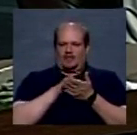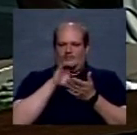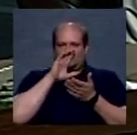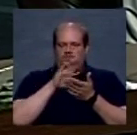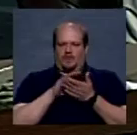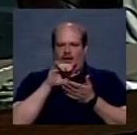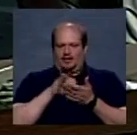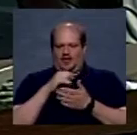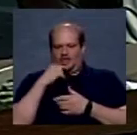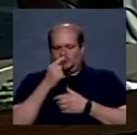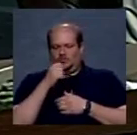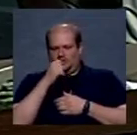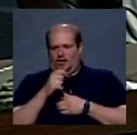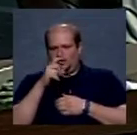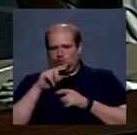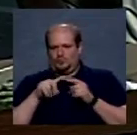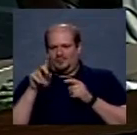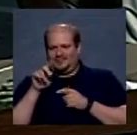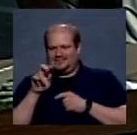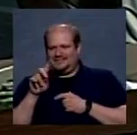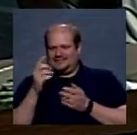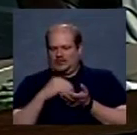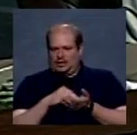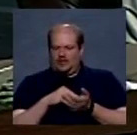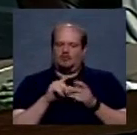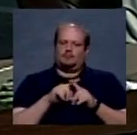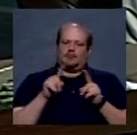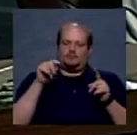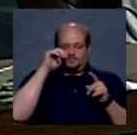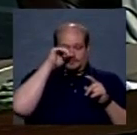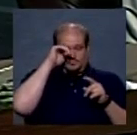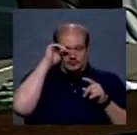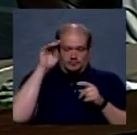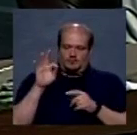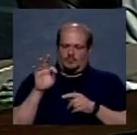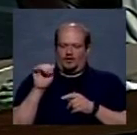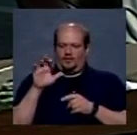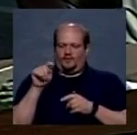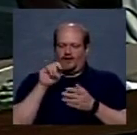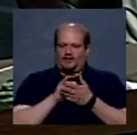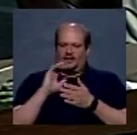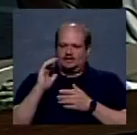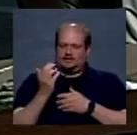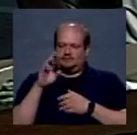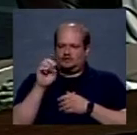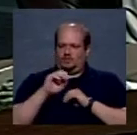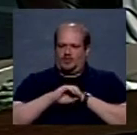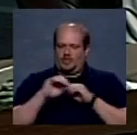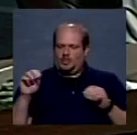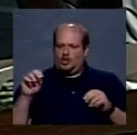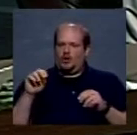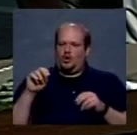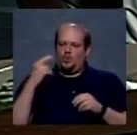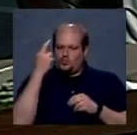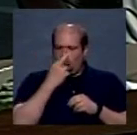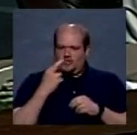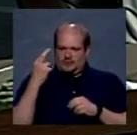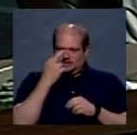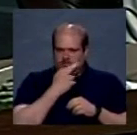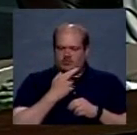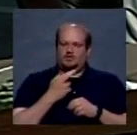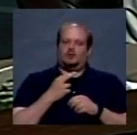told him you wouldn't do it, and then you did it again. But the fact that there seems to be no rhyme or reason